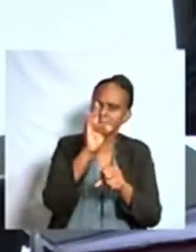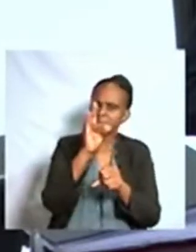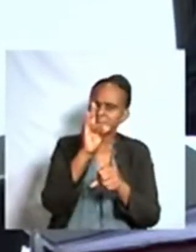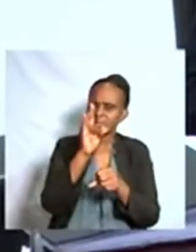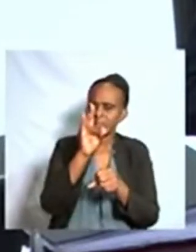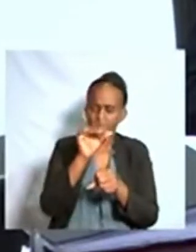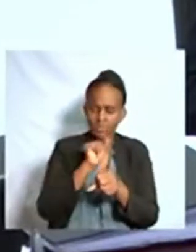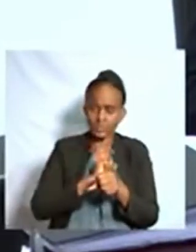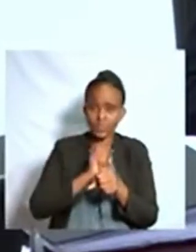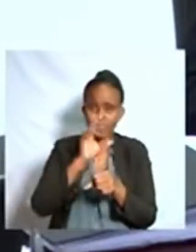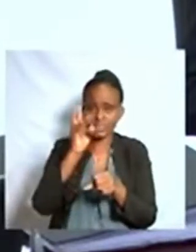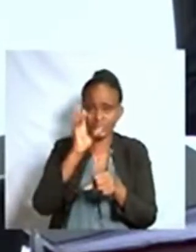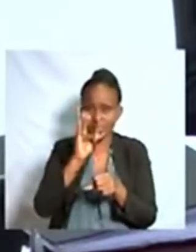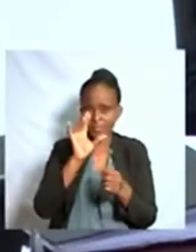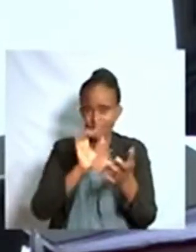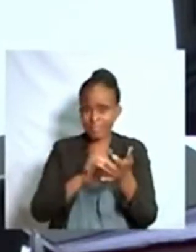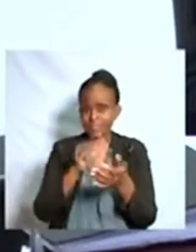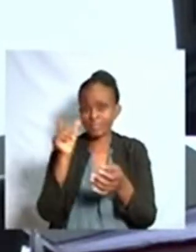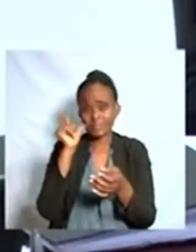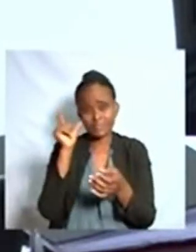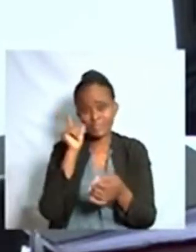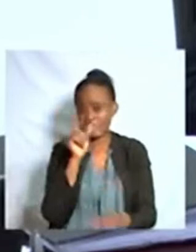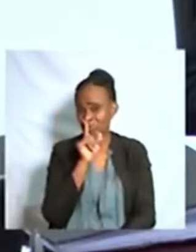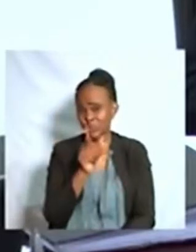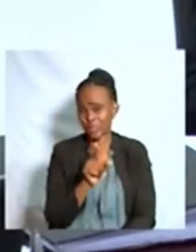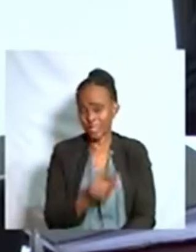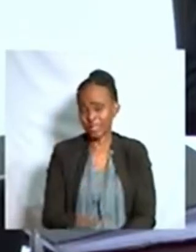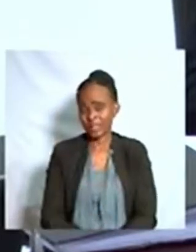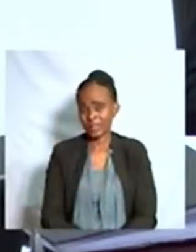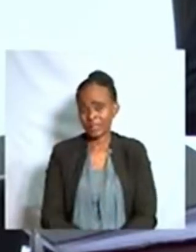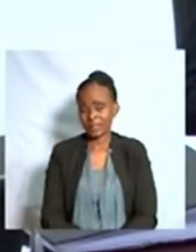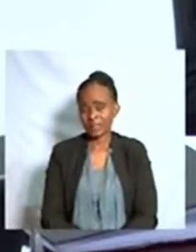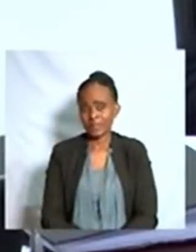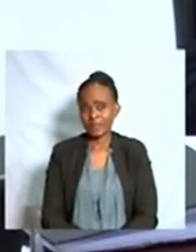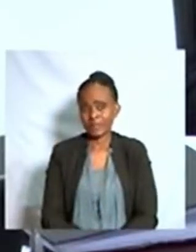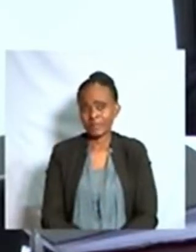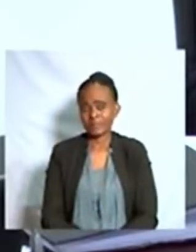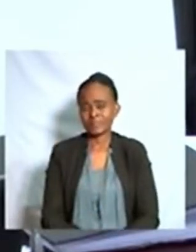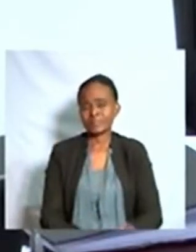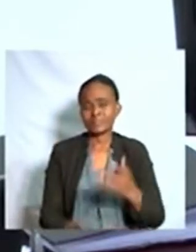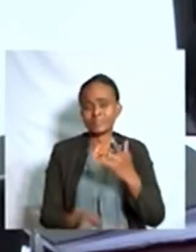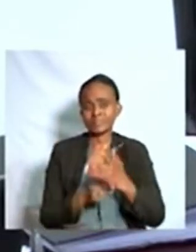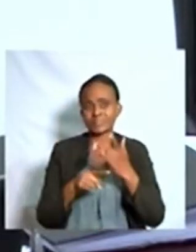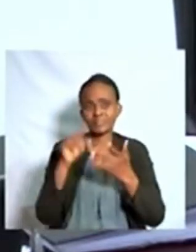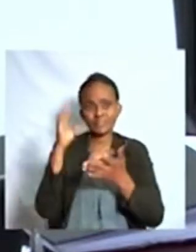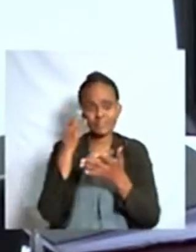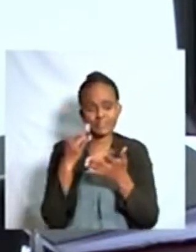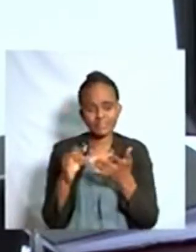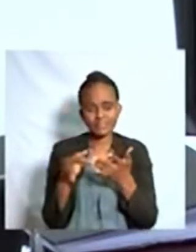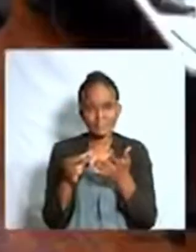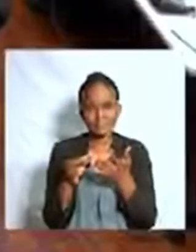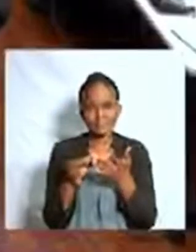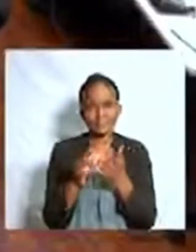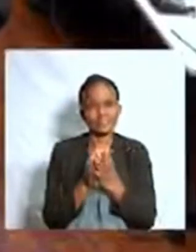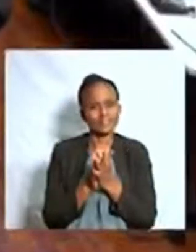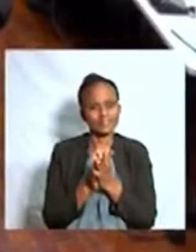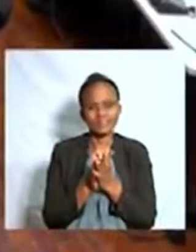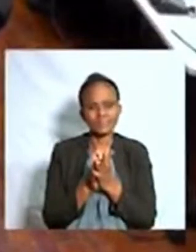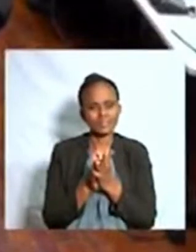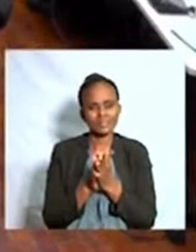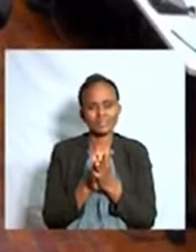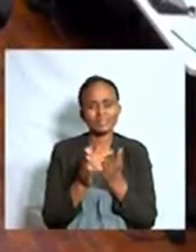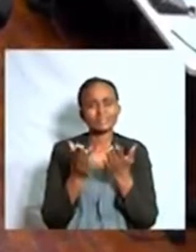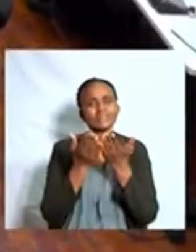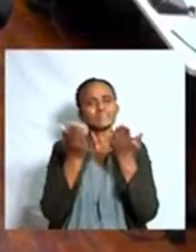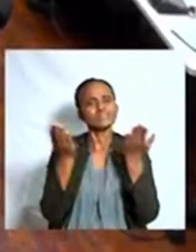for lunch? Chair, see the town clerk. Where is